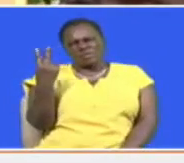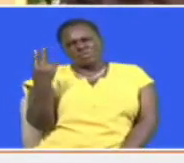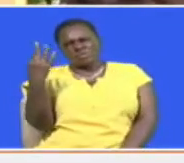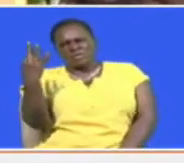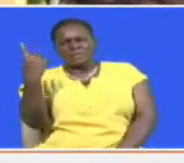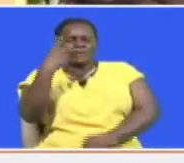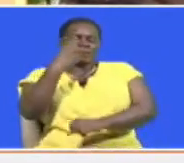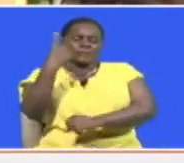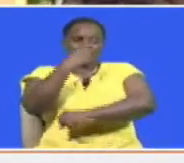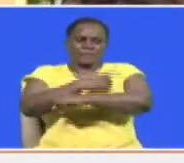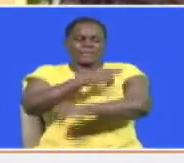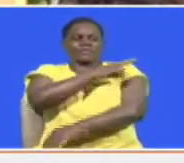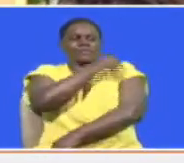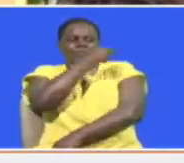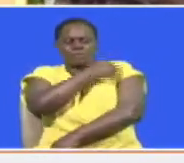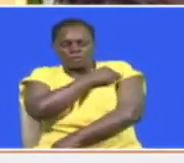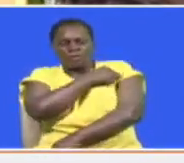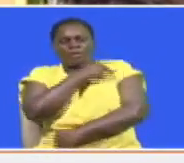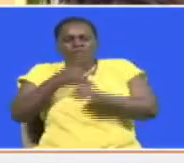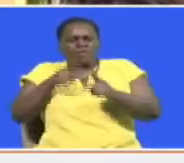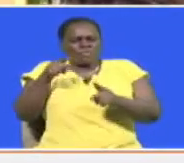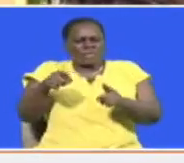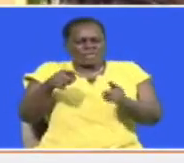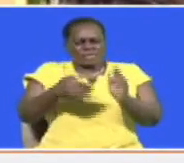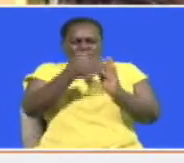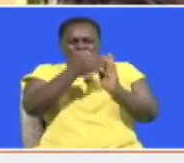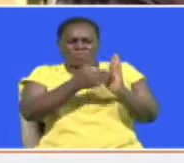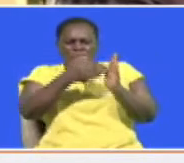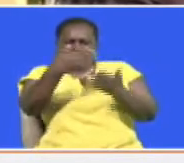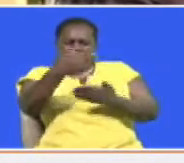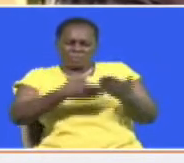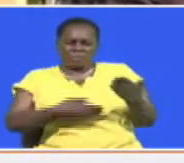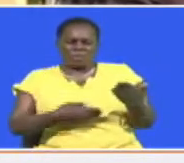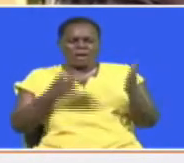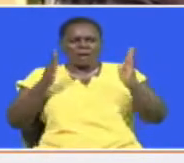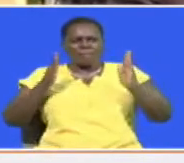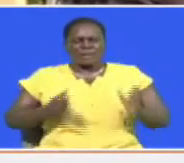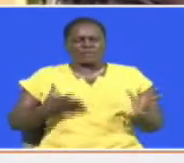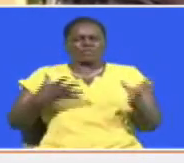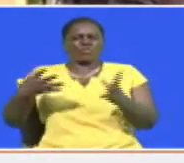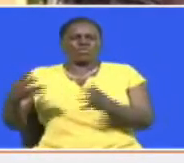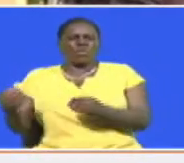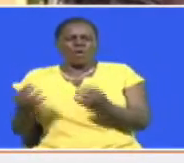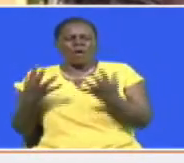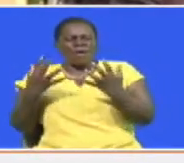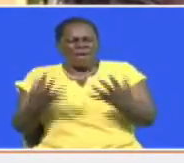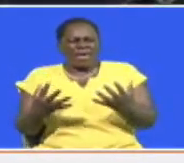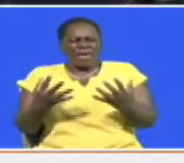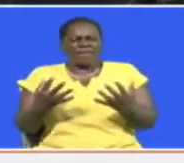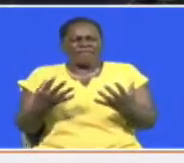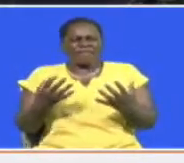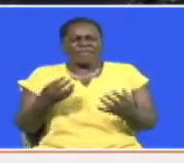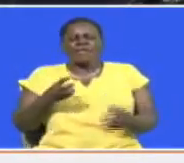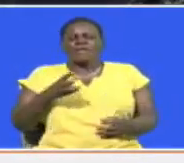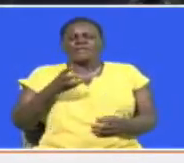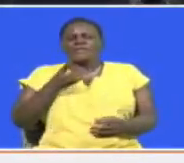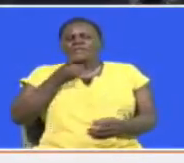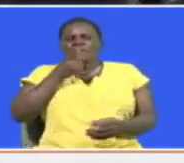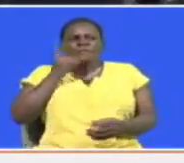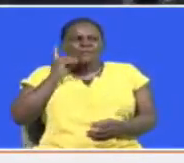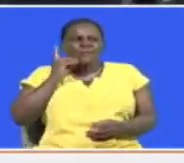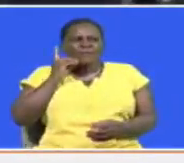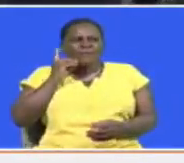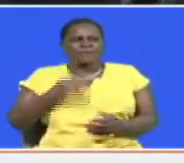2-3 days in hospital. And from the hospital report, the person had gone there with severe dehydration. We have sat